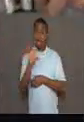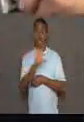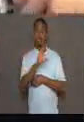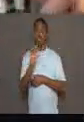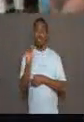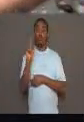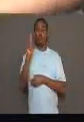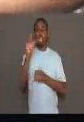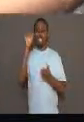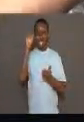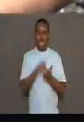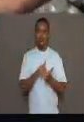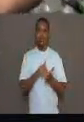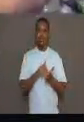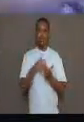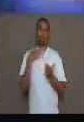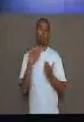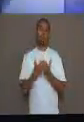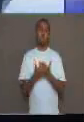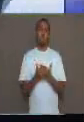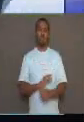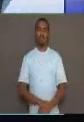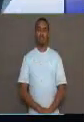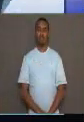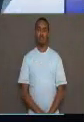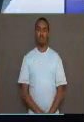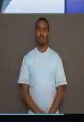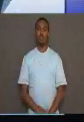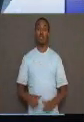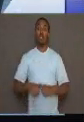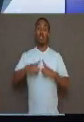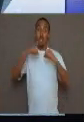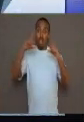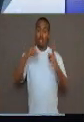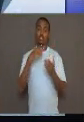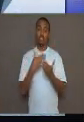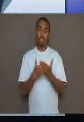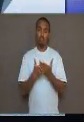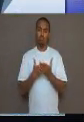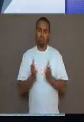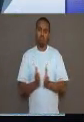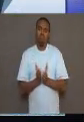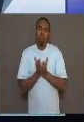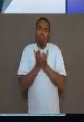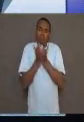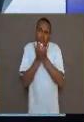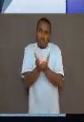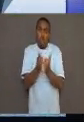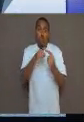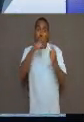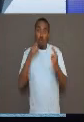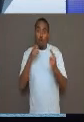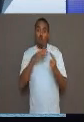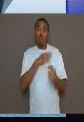and 1,000 birr. Large numbers are exported from France to